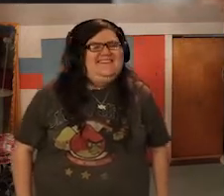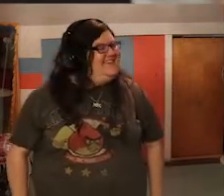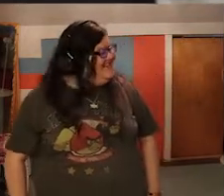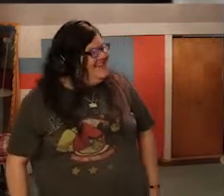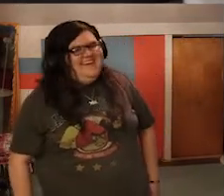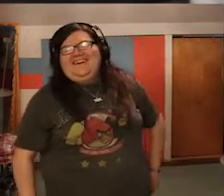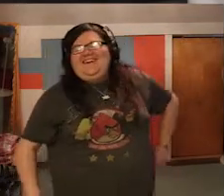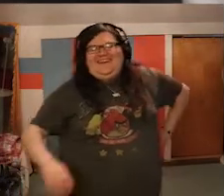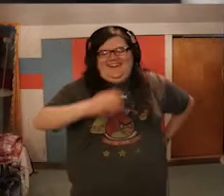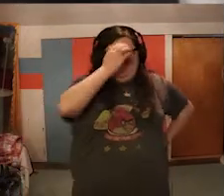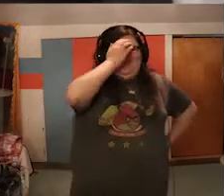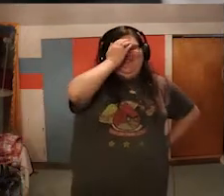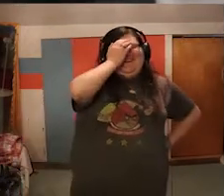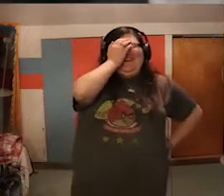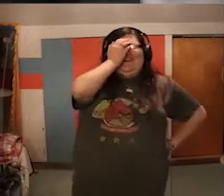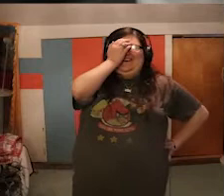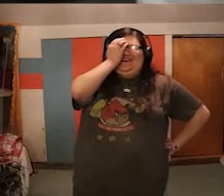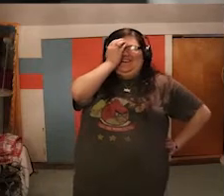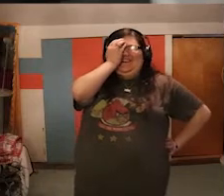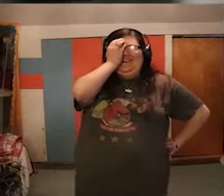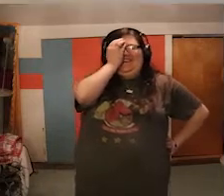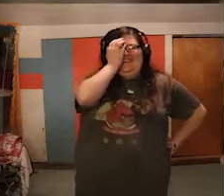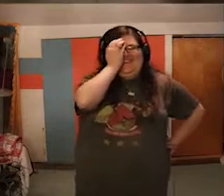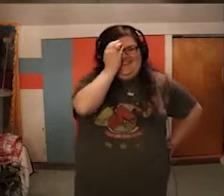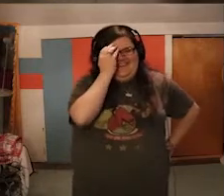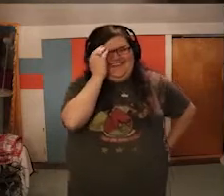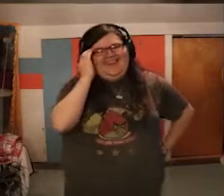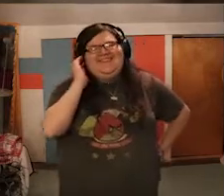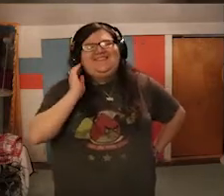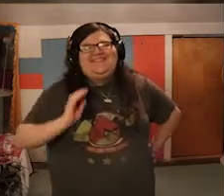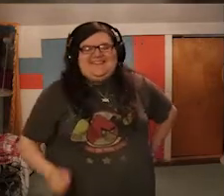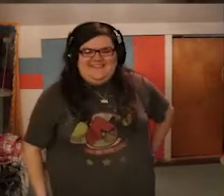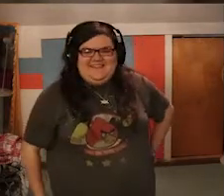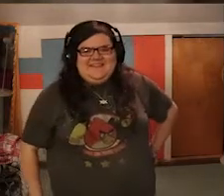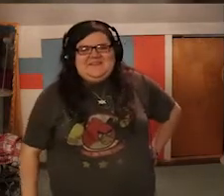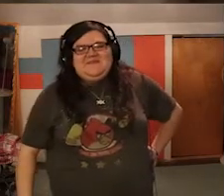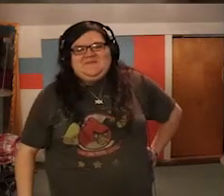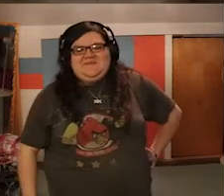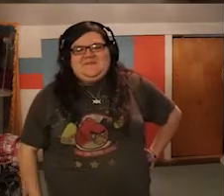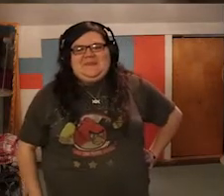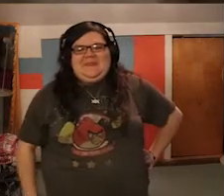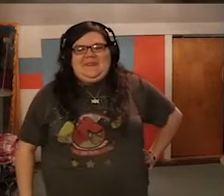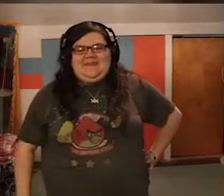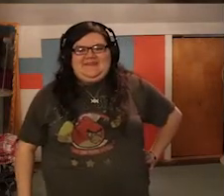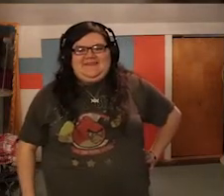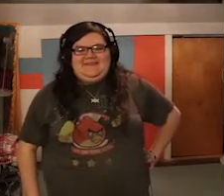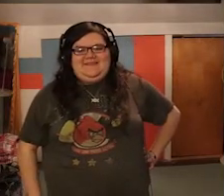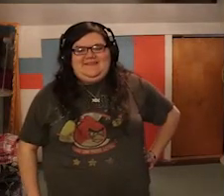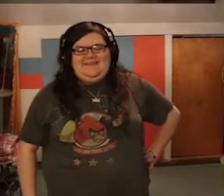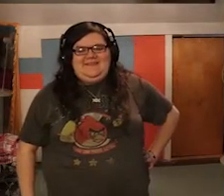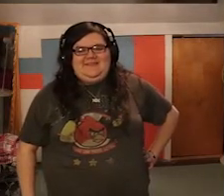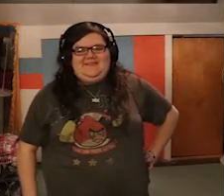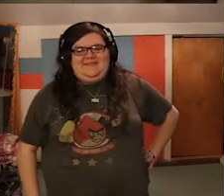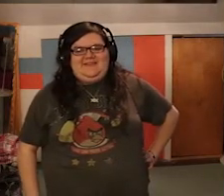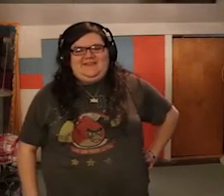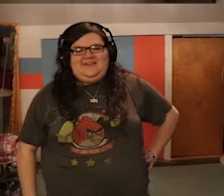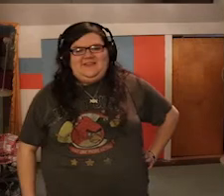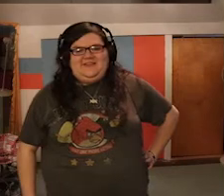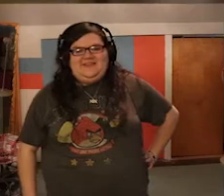So when she's insulting whatever this is, oh my she's God. Insulting you, Freya. Right, so, no. Video ideas. We need 10.